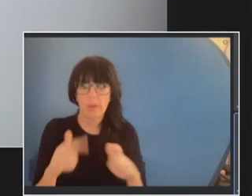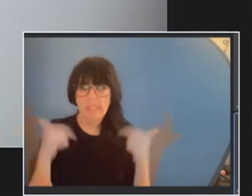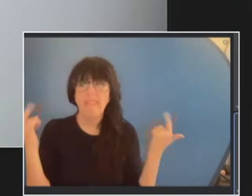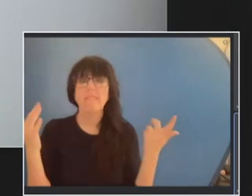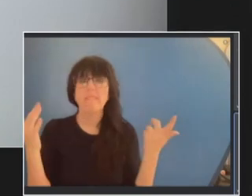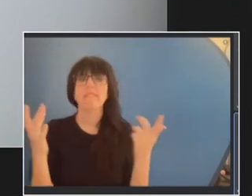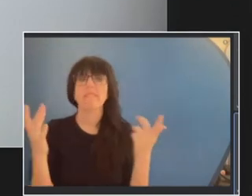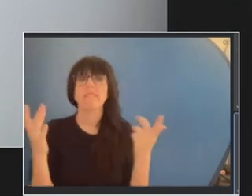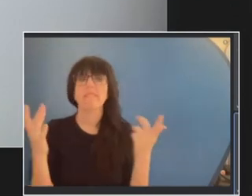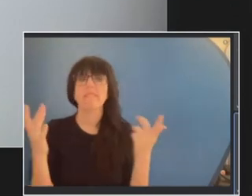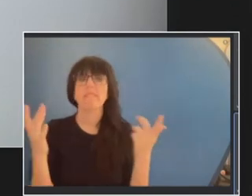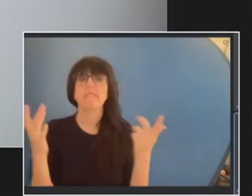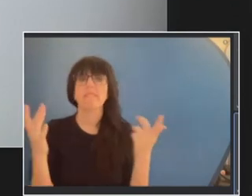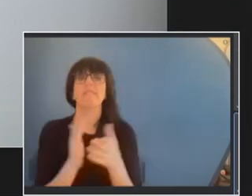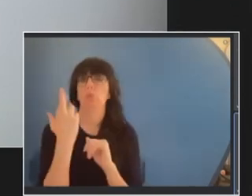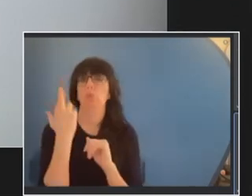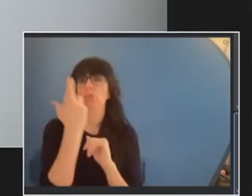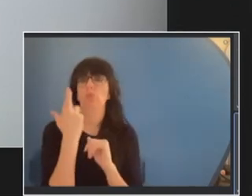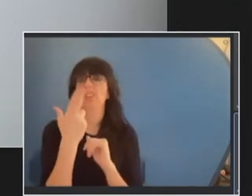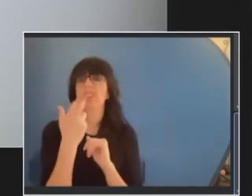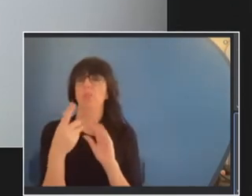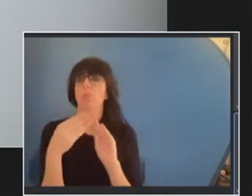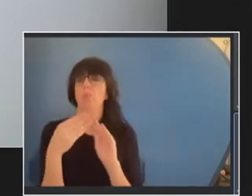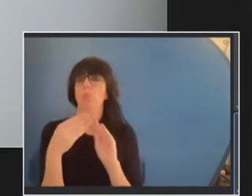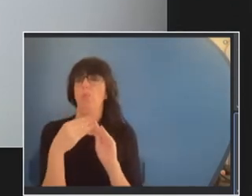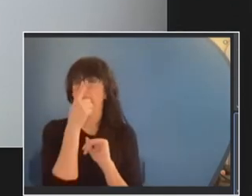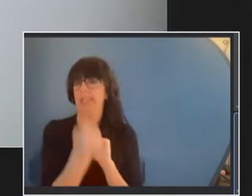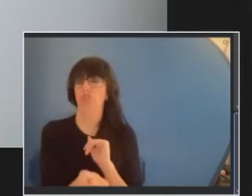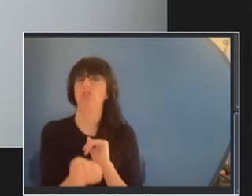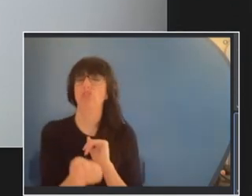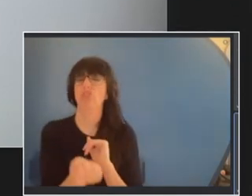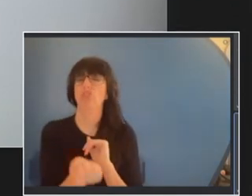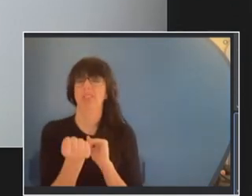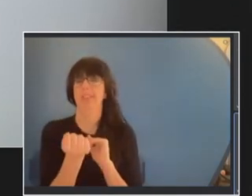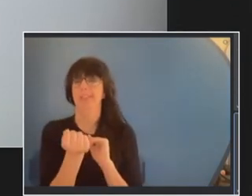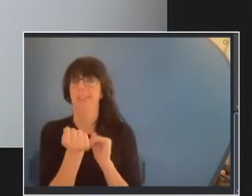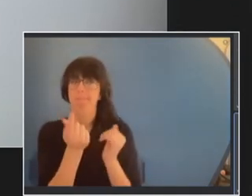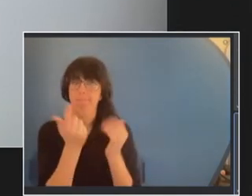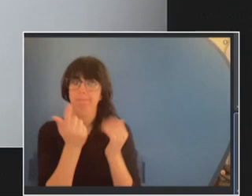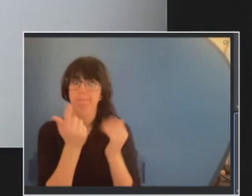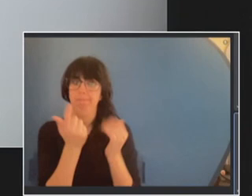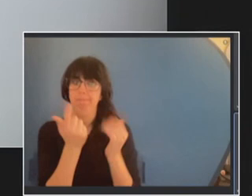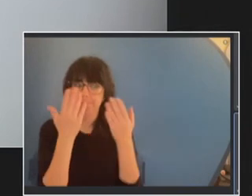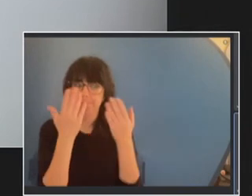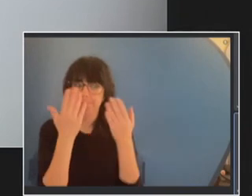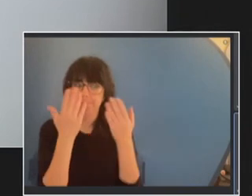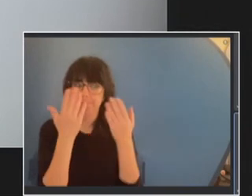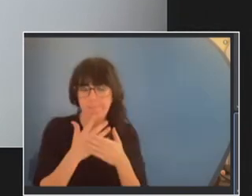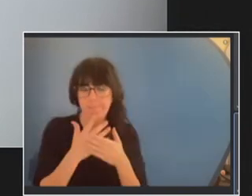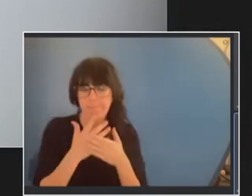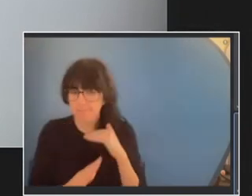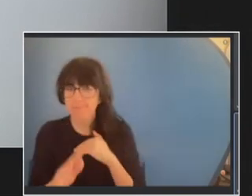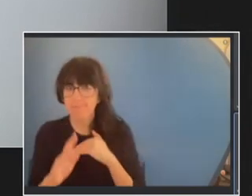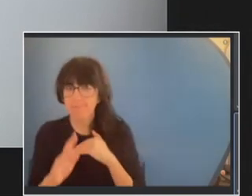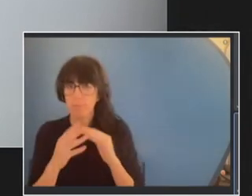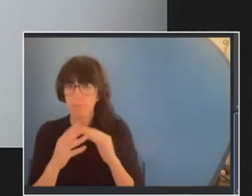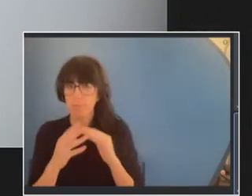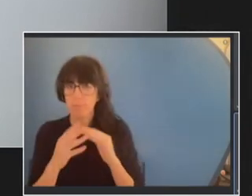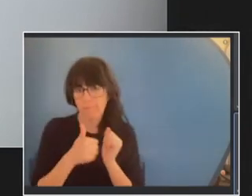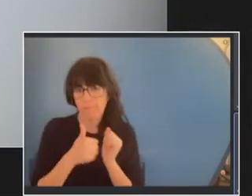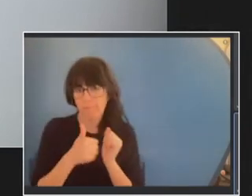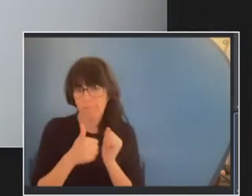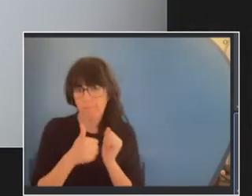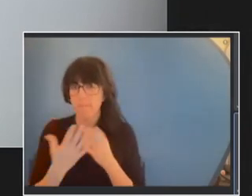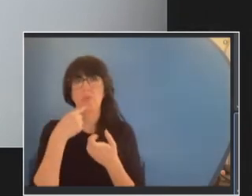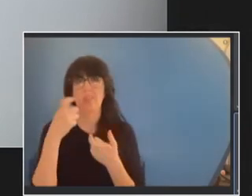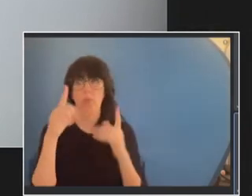the reasons that he was more interested in staying more in the background. But yeah, he, as you also said, he was an amazing organizer.